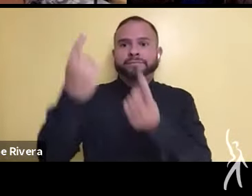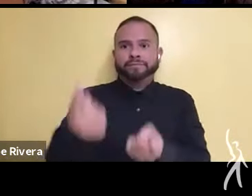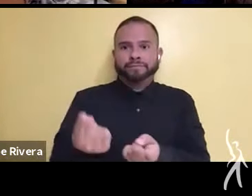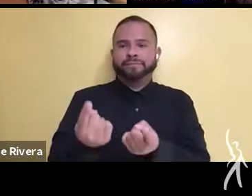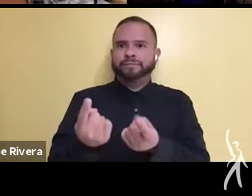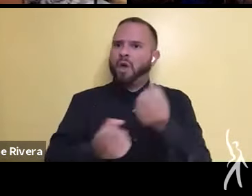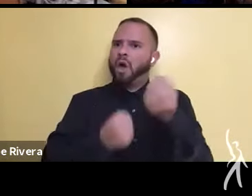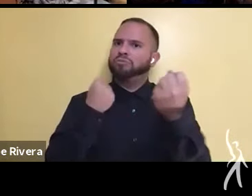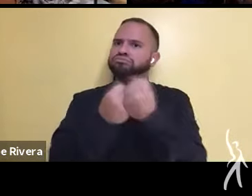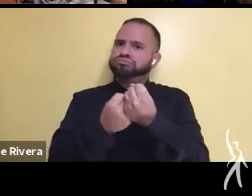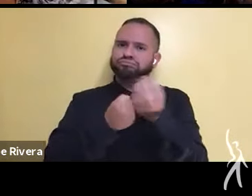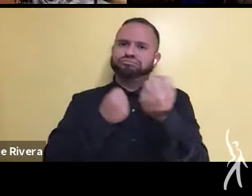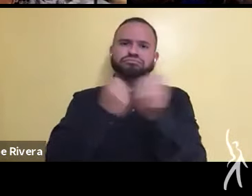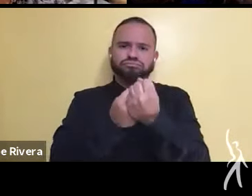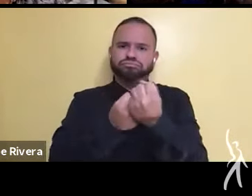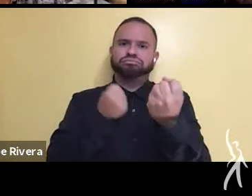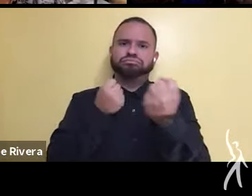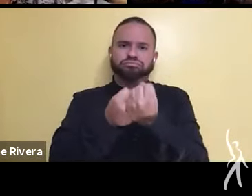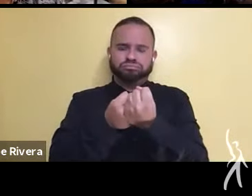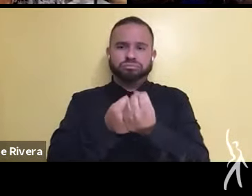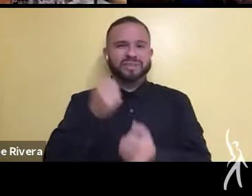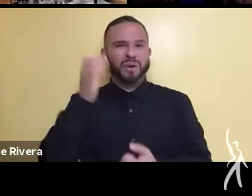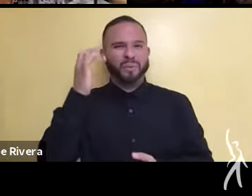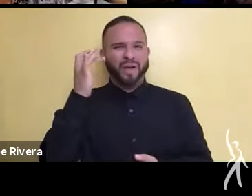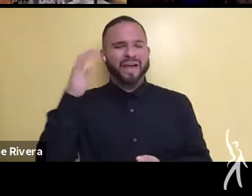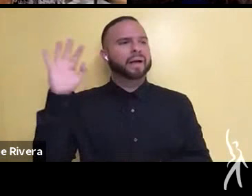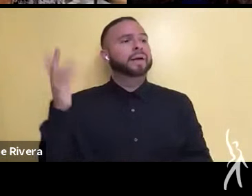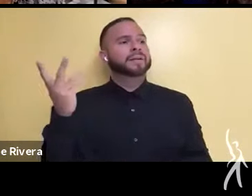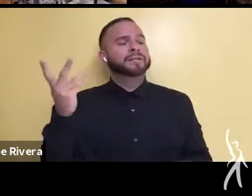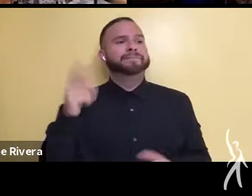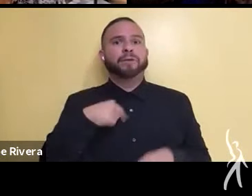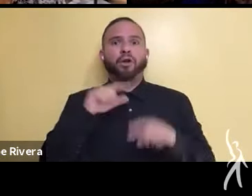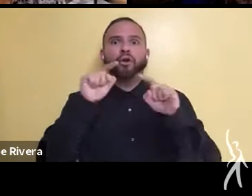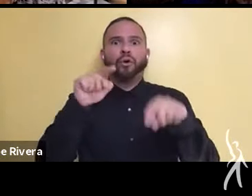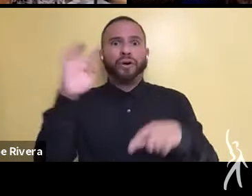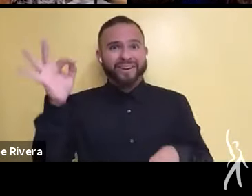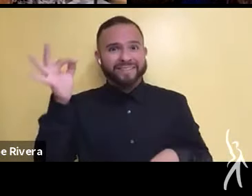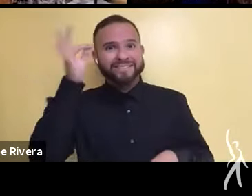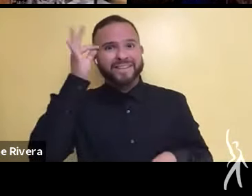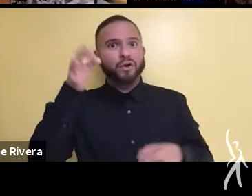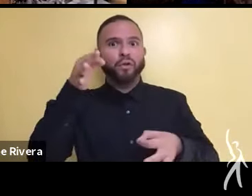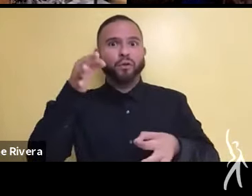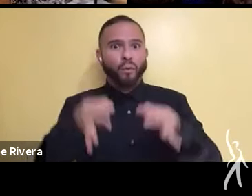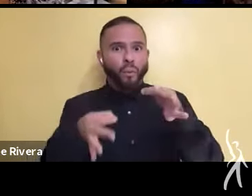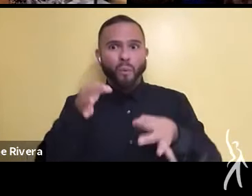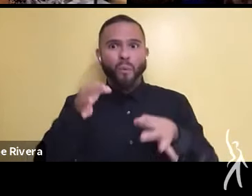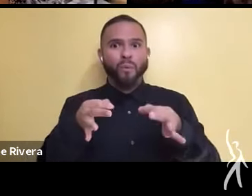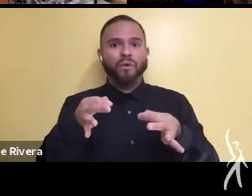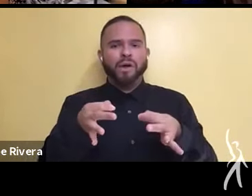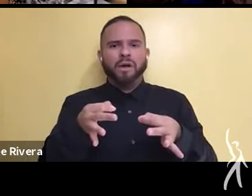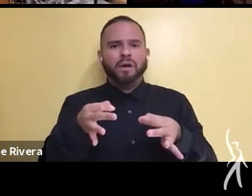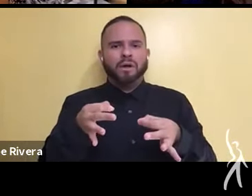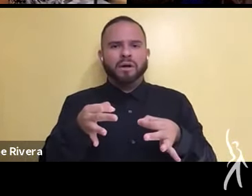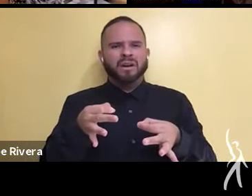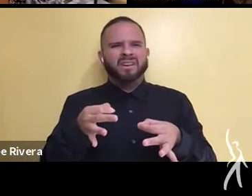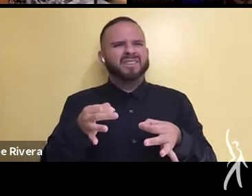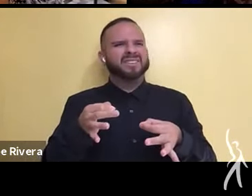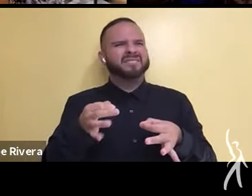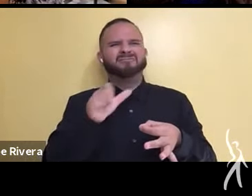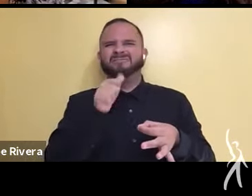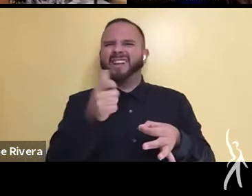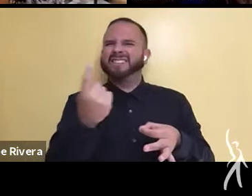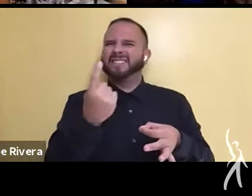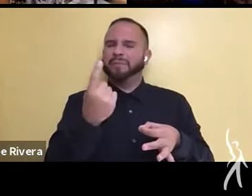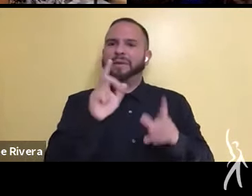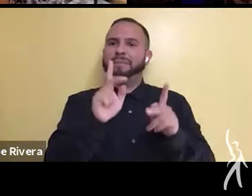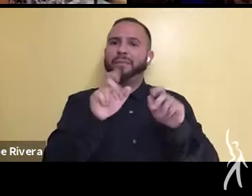idea because going to federal court for a case is not something that very many people can afford.